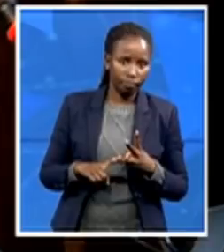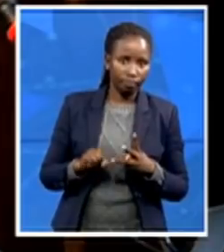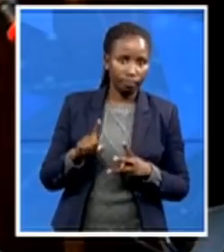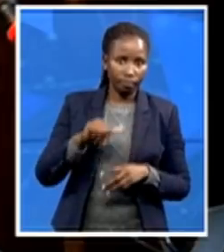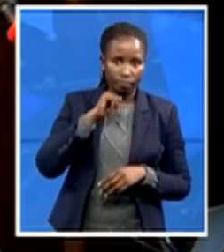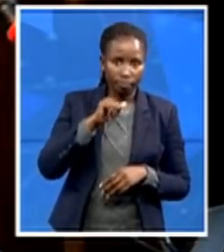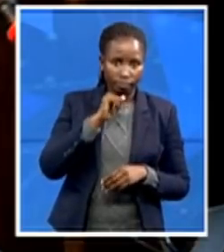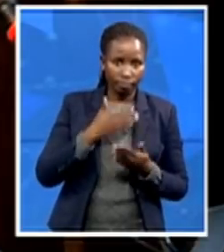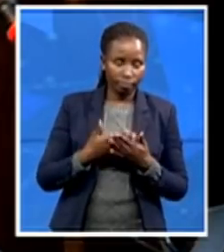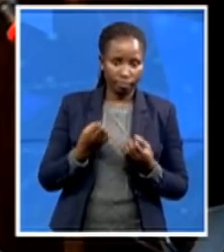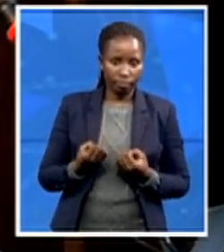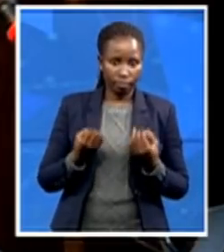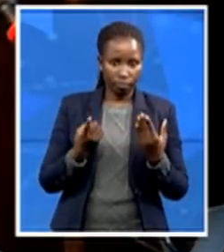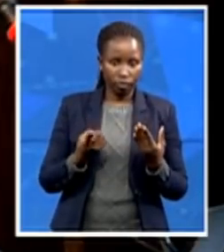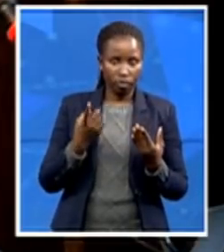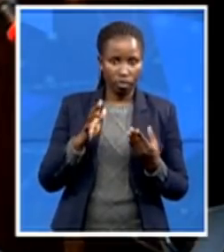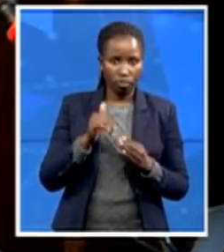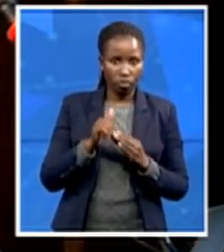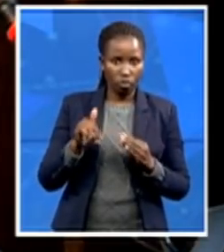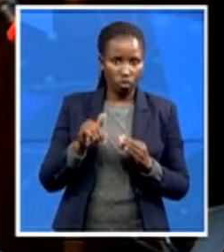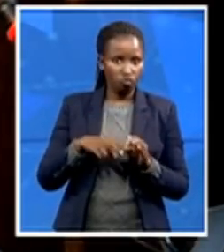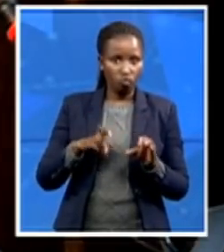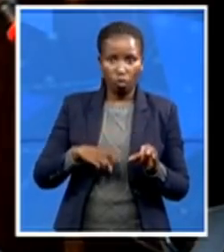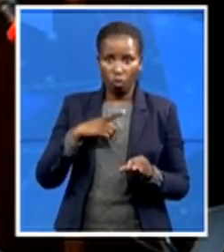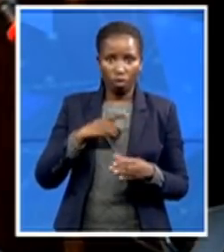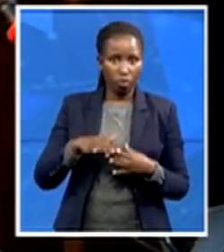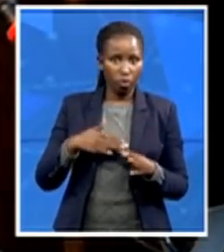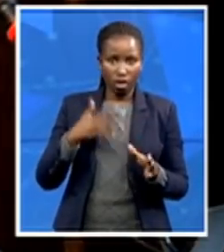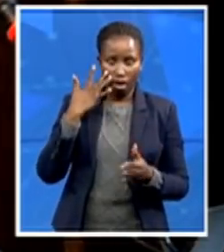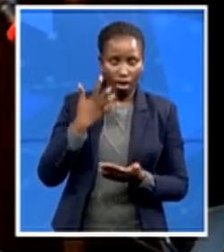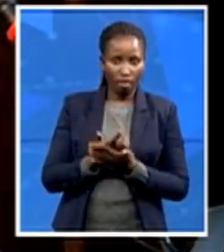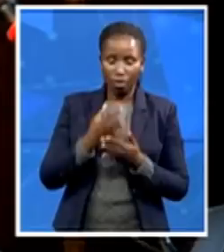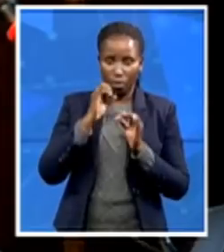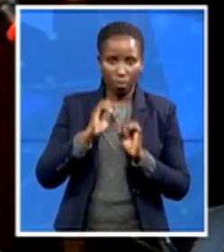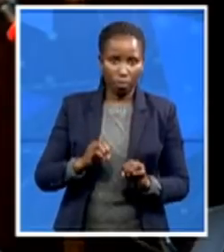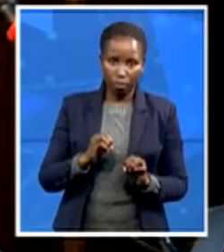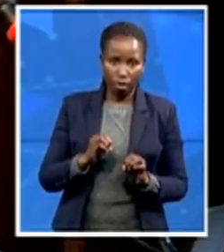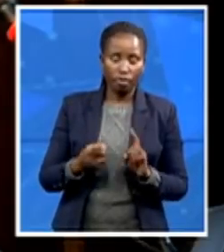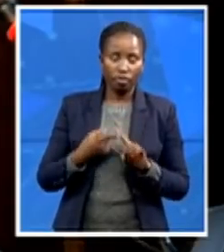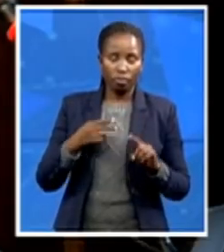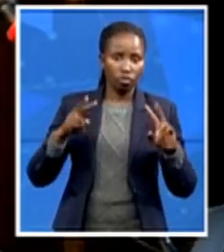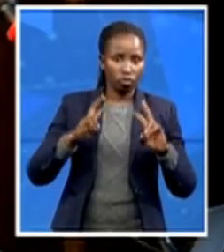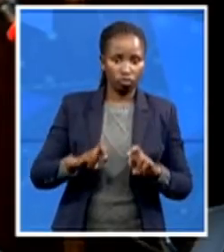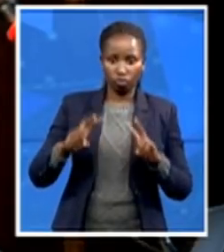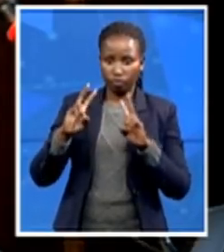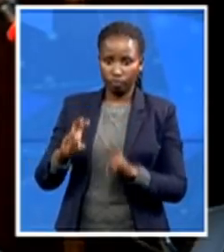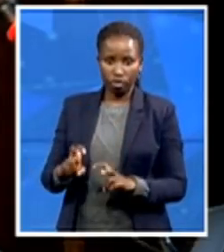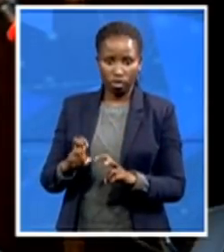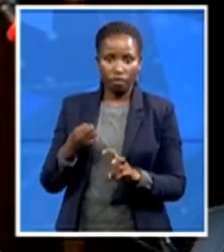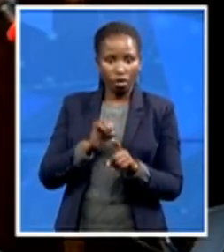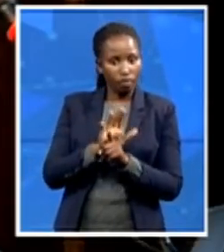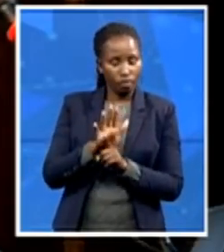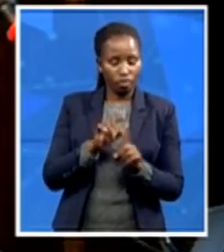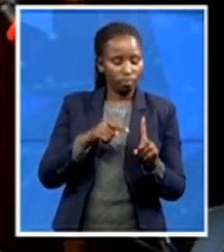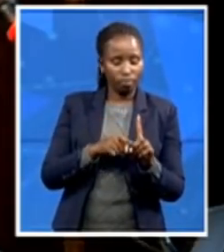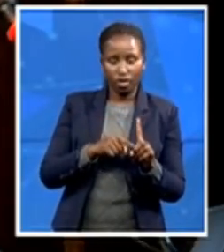no evidence that he attempted to interfere with the investigation or influencing witnesses. No indication that he attempted